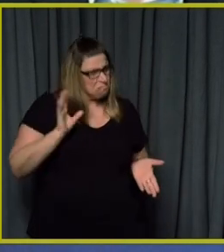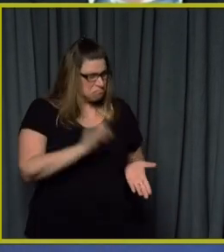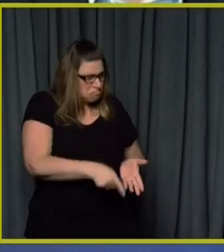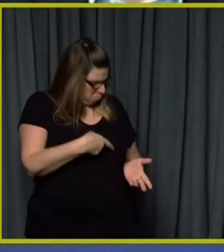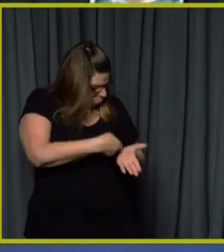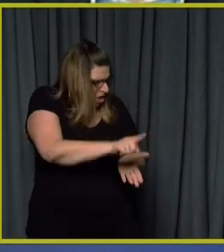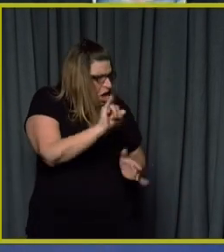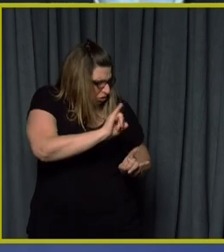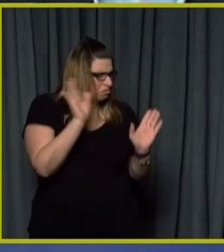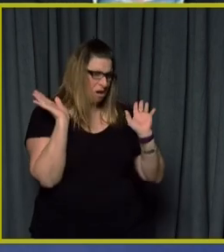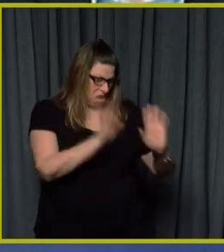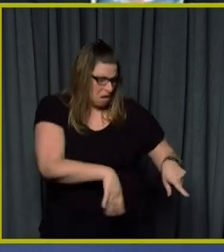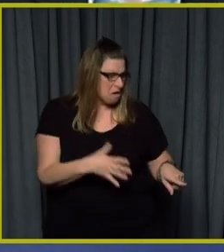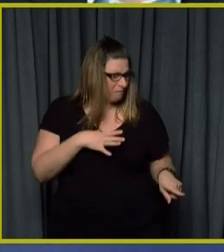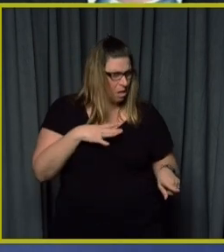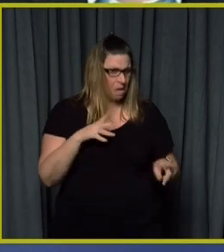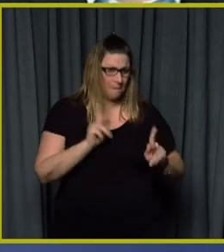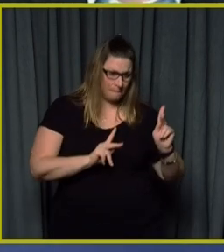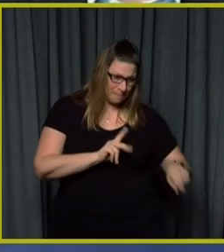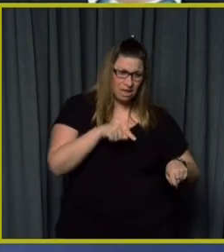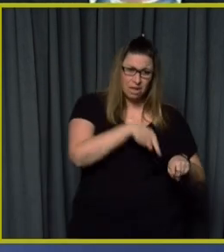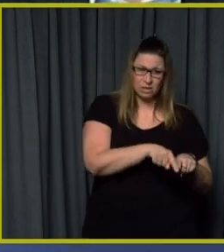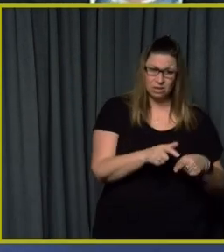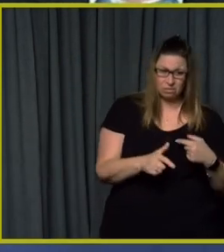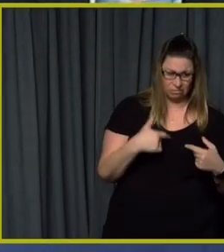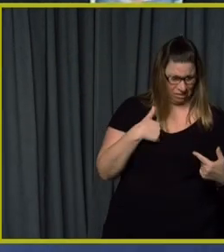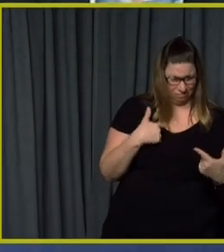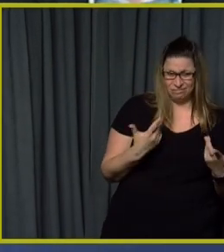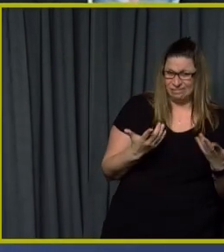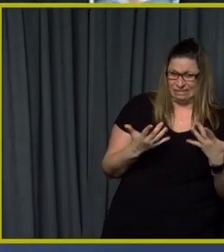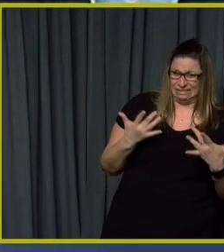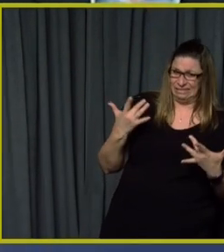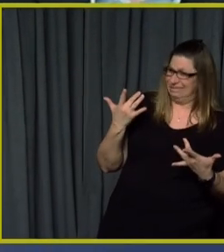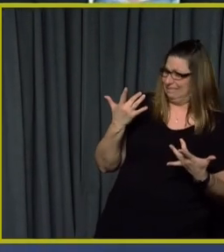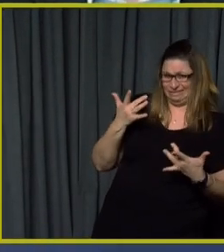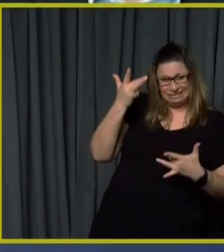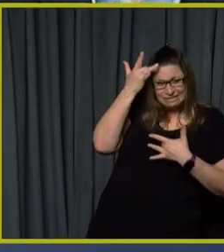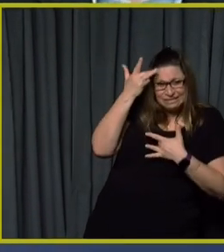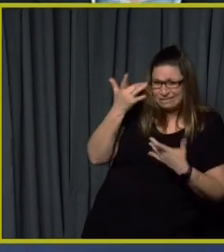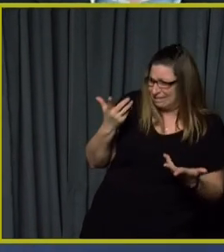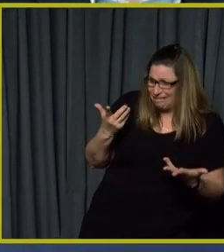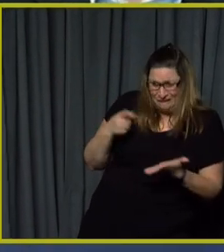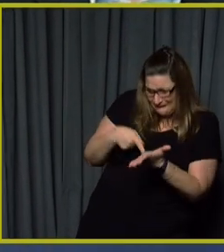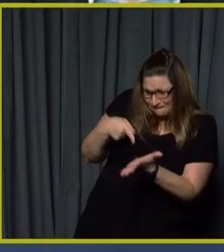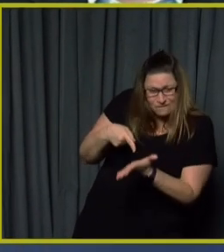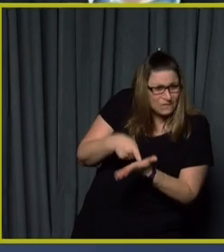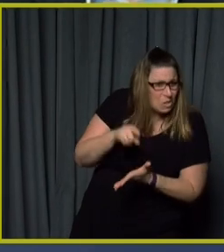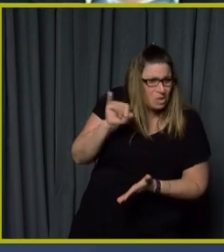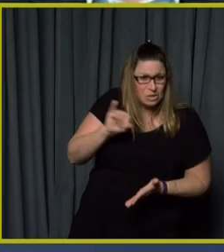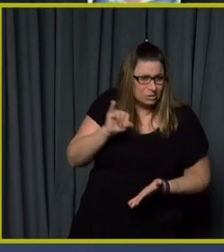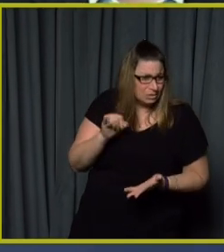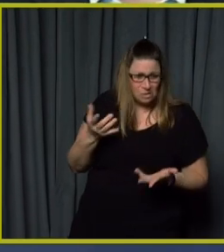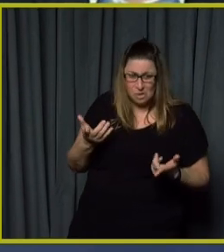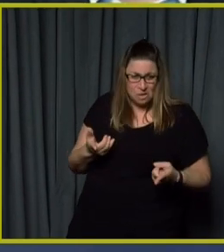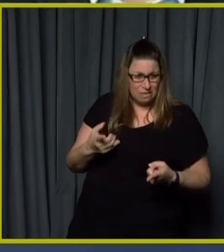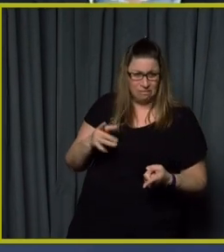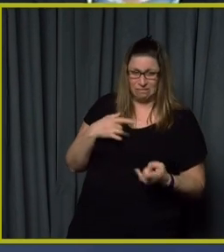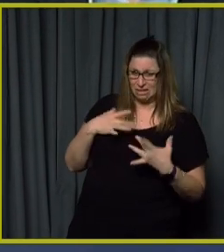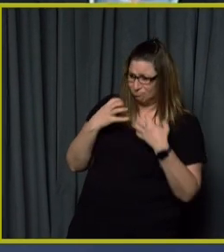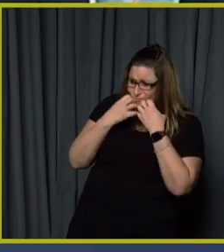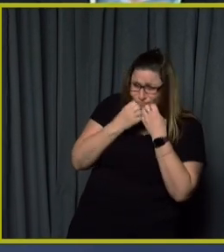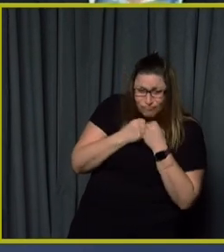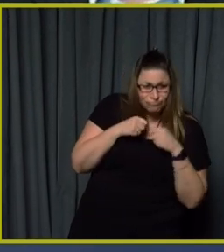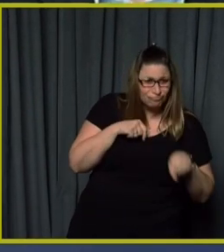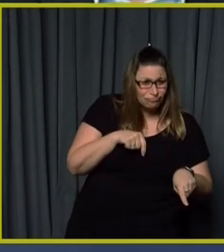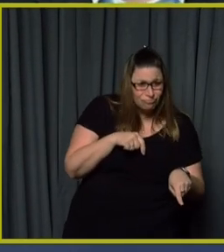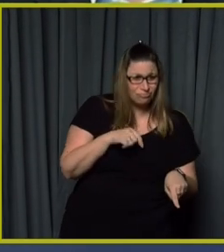who's exposed. None of those things have been done. So you can't say that you care about workers if everything you do, every